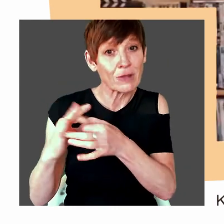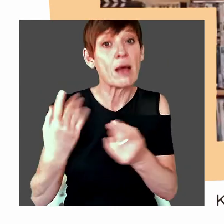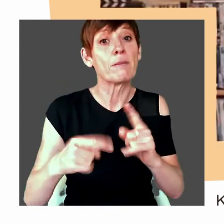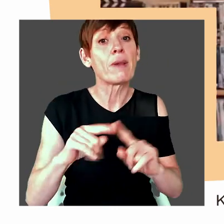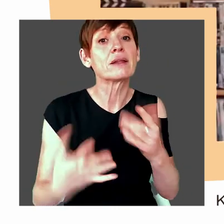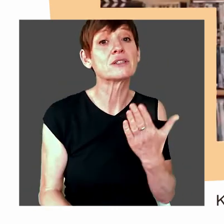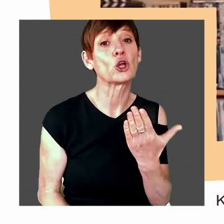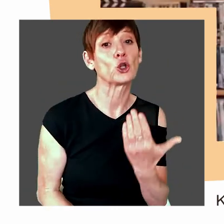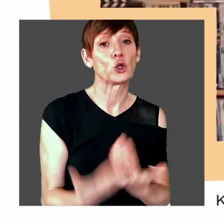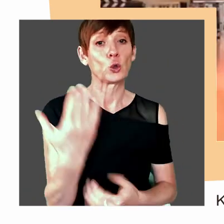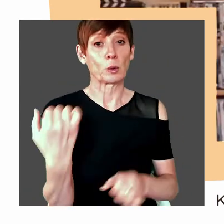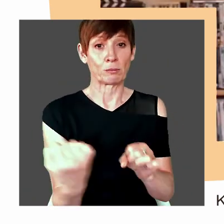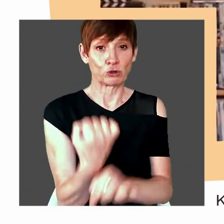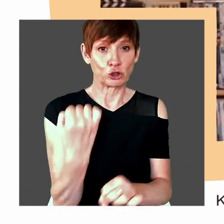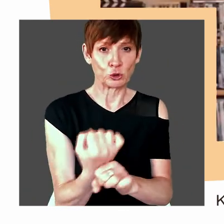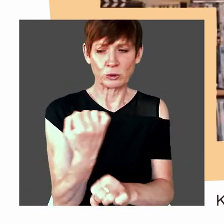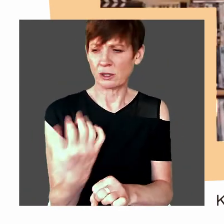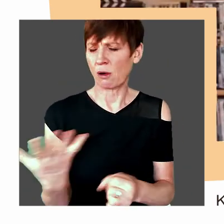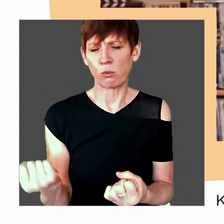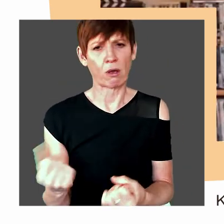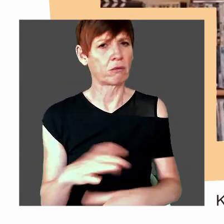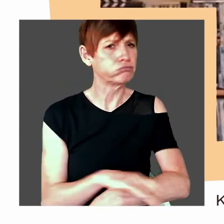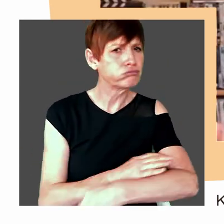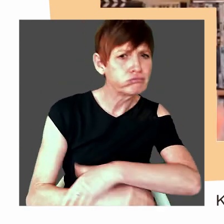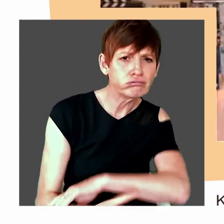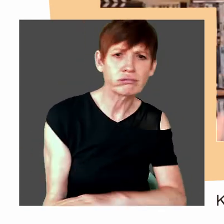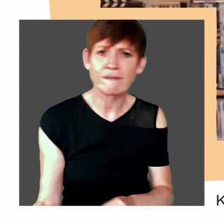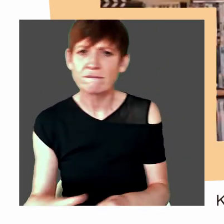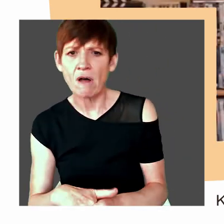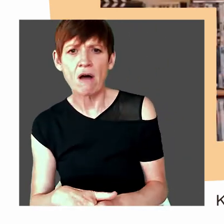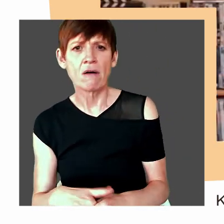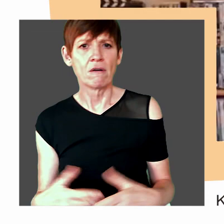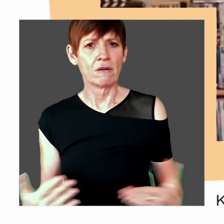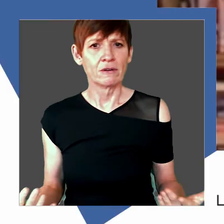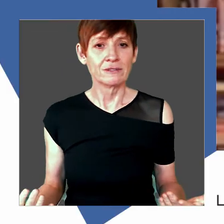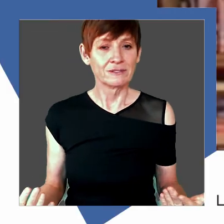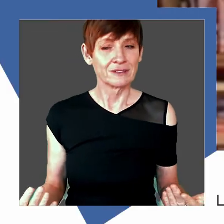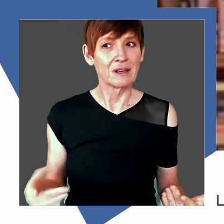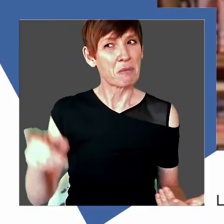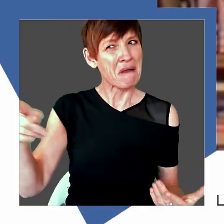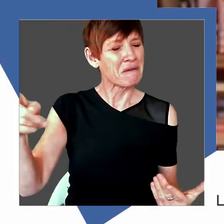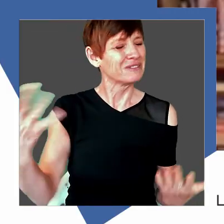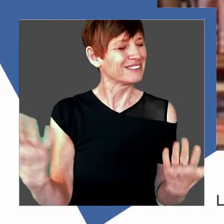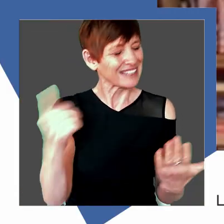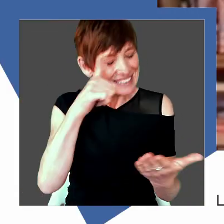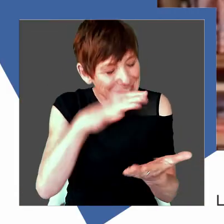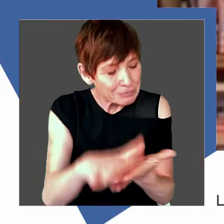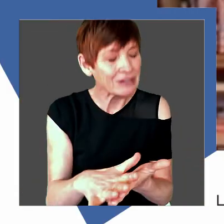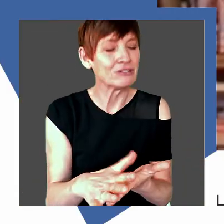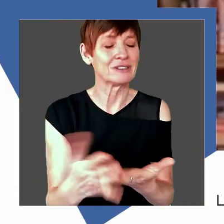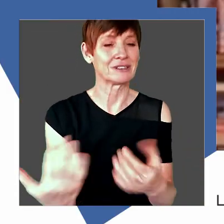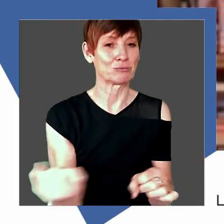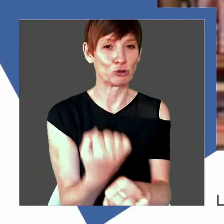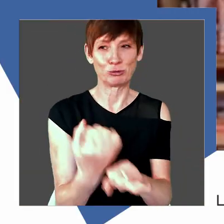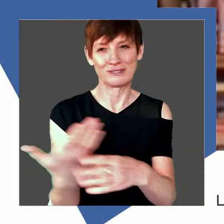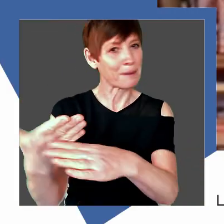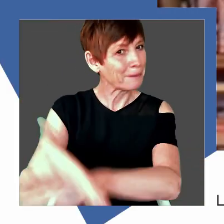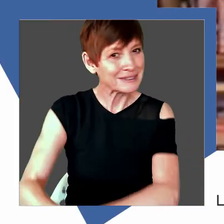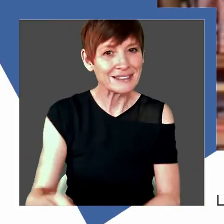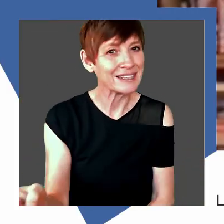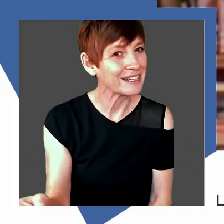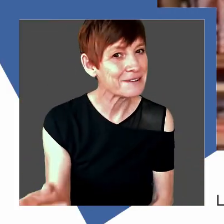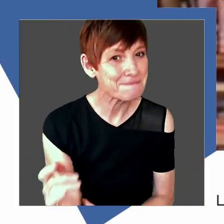more time and energy that it's so much harder for a more established producer to give you, because they'll be really busy. So I think those are the places to look in terms of